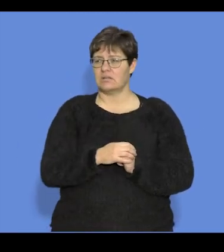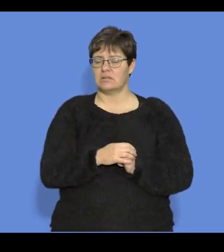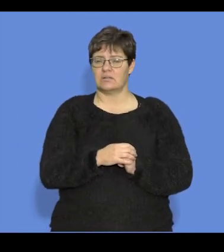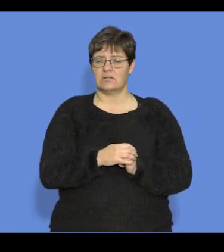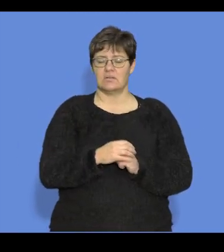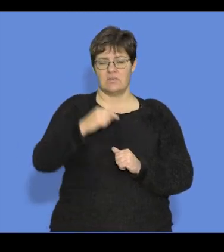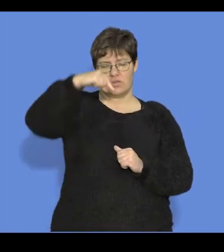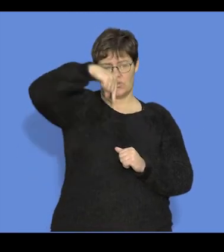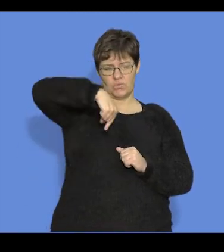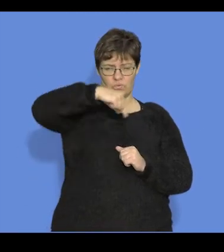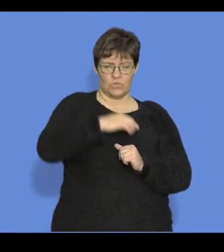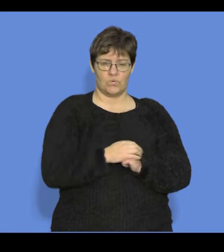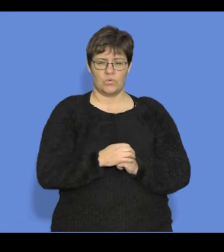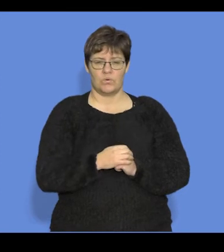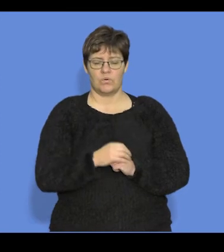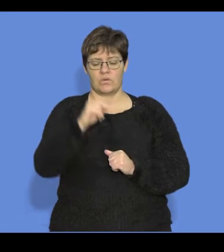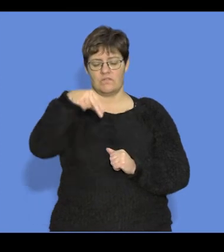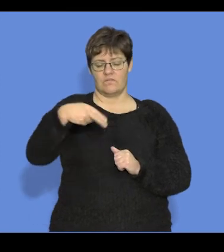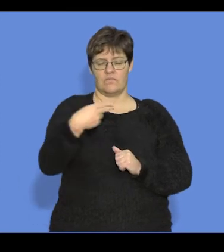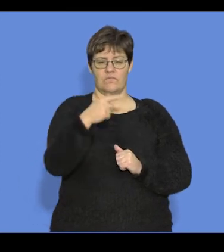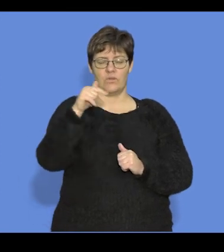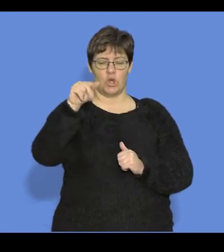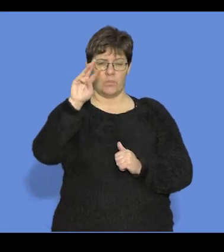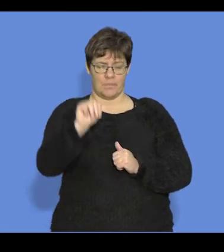Q, the phloem.